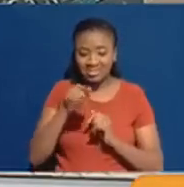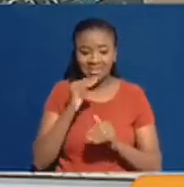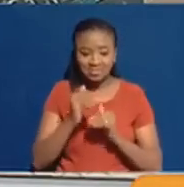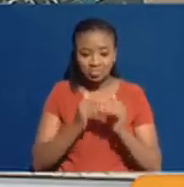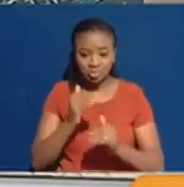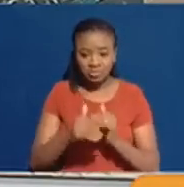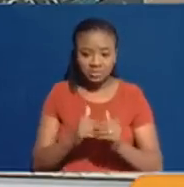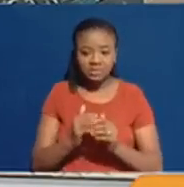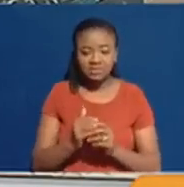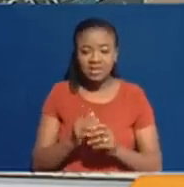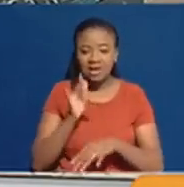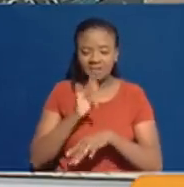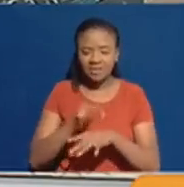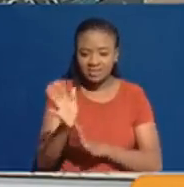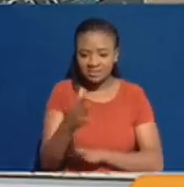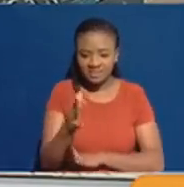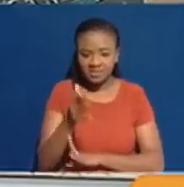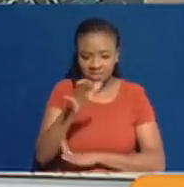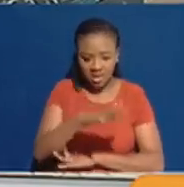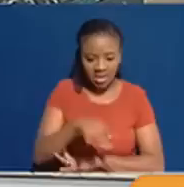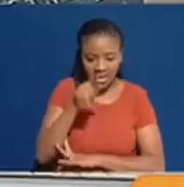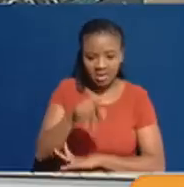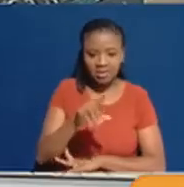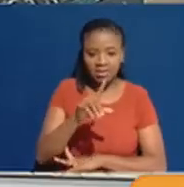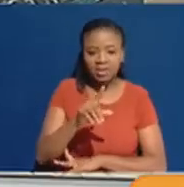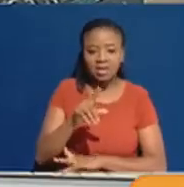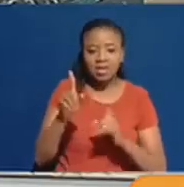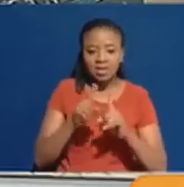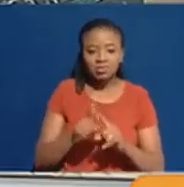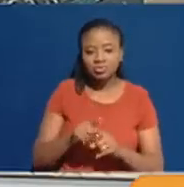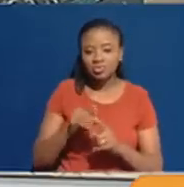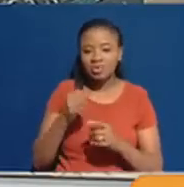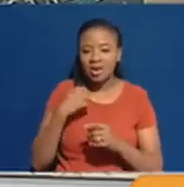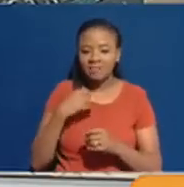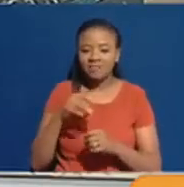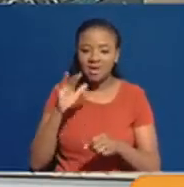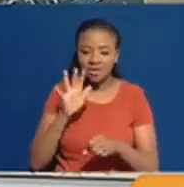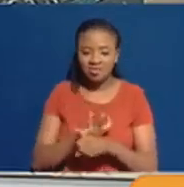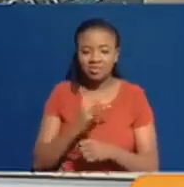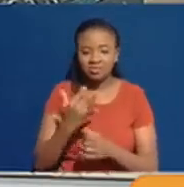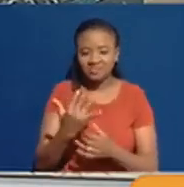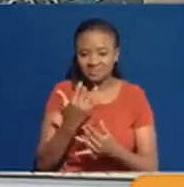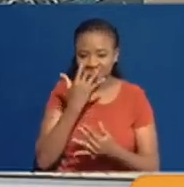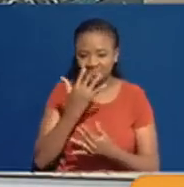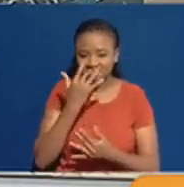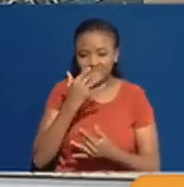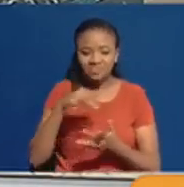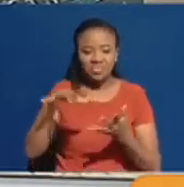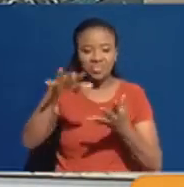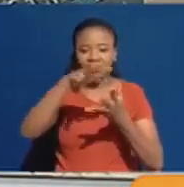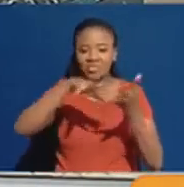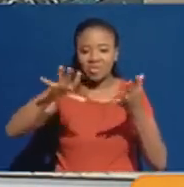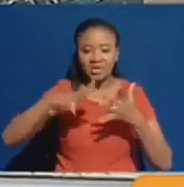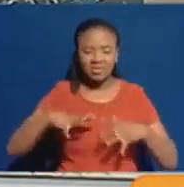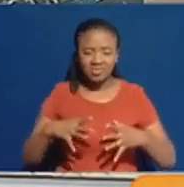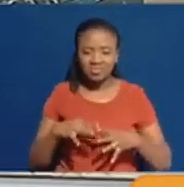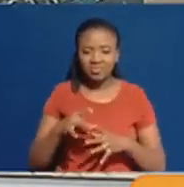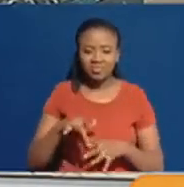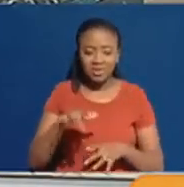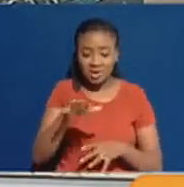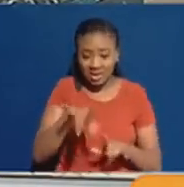not only affected the fish in the lake, but also left a massive stench hanging in the air for residents along